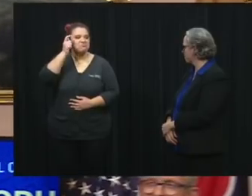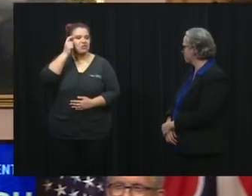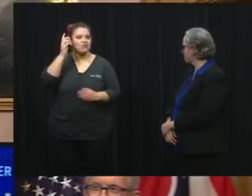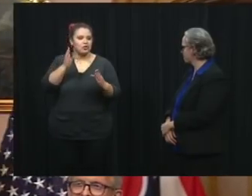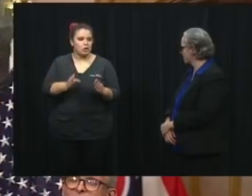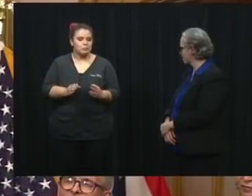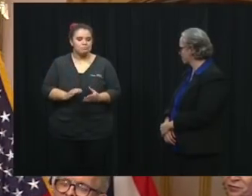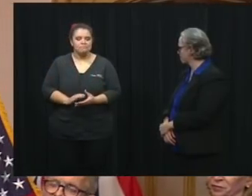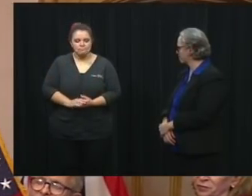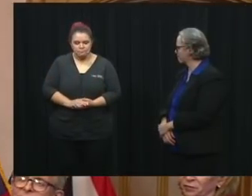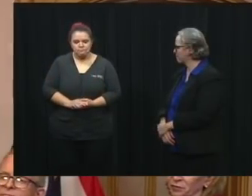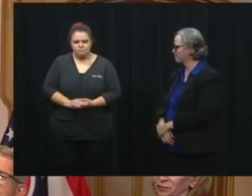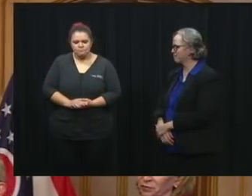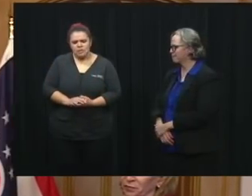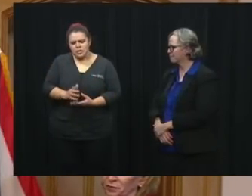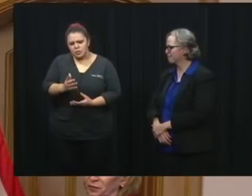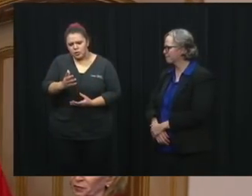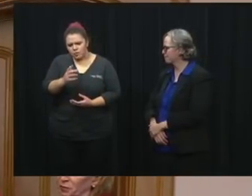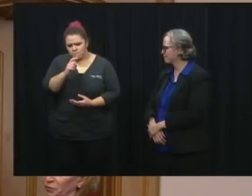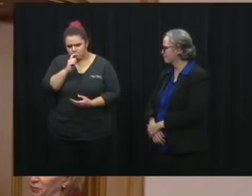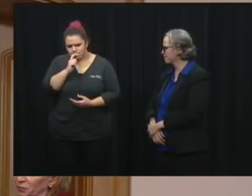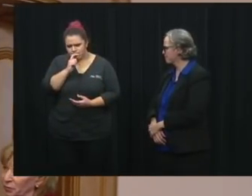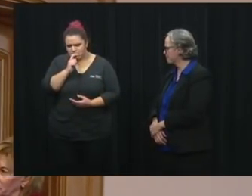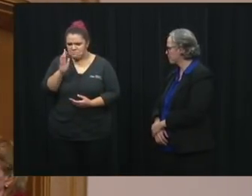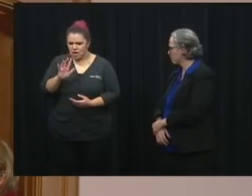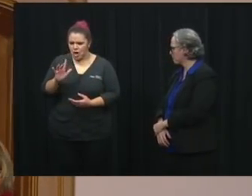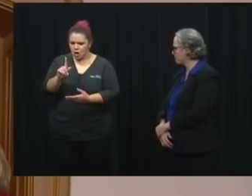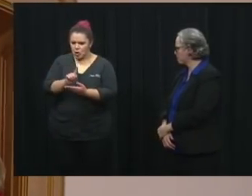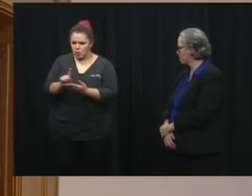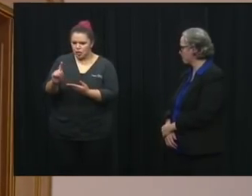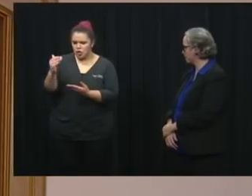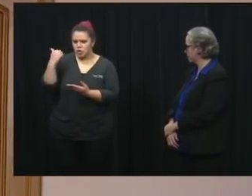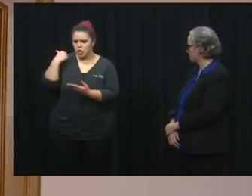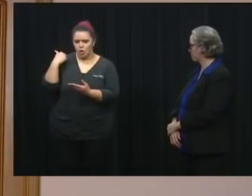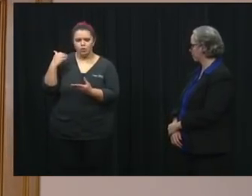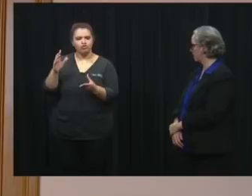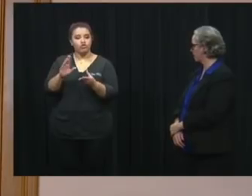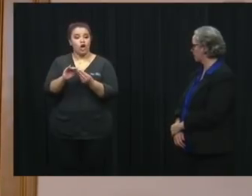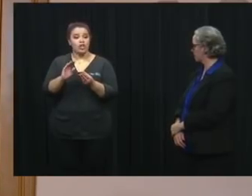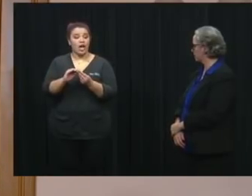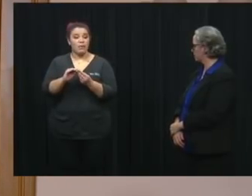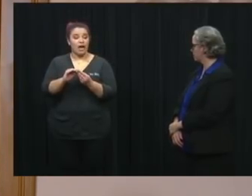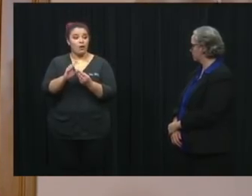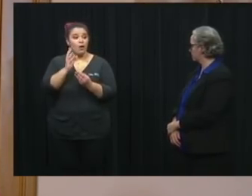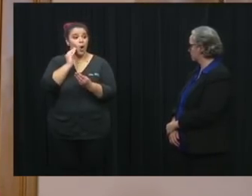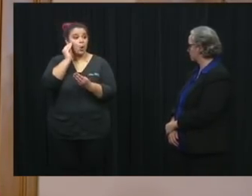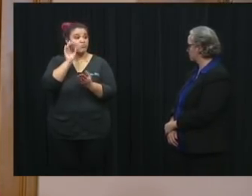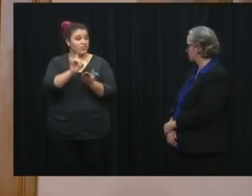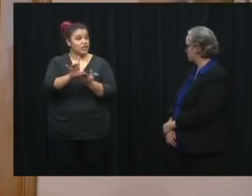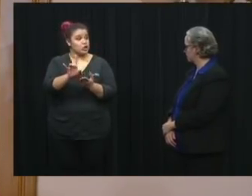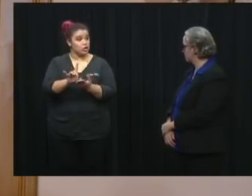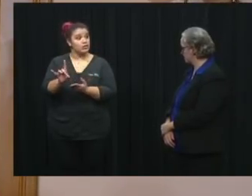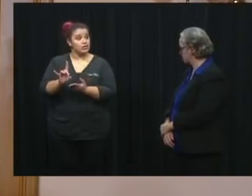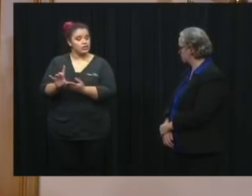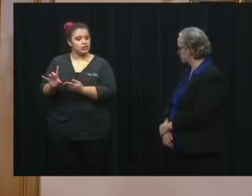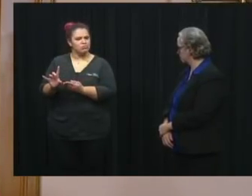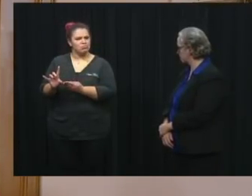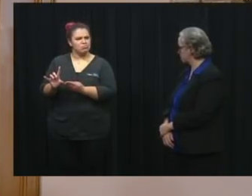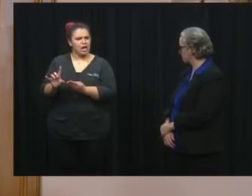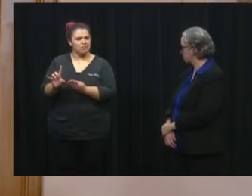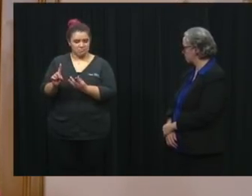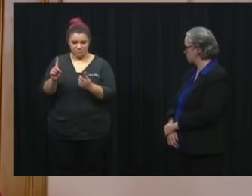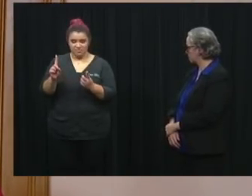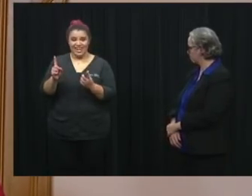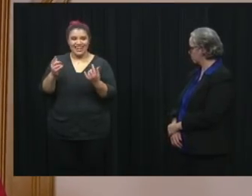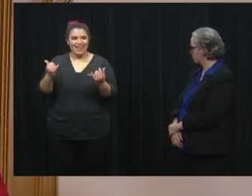Governor, you addressed this about a week ago, the idea of evictions, but since then there have been, sweeping stay-at-home order. Have